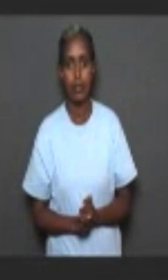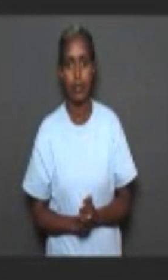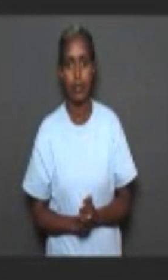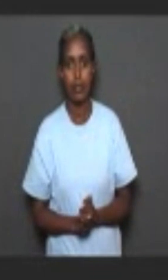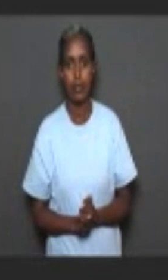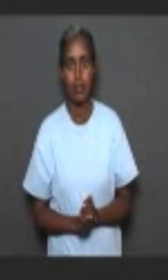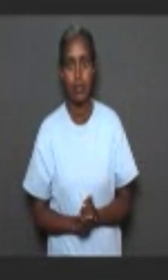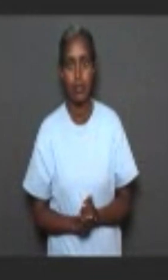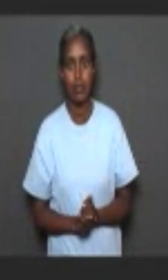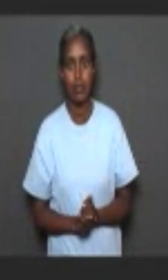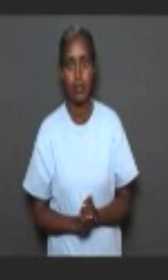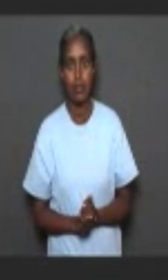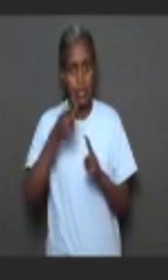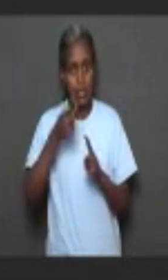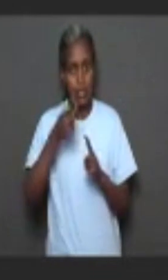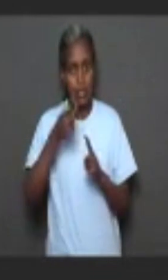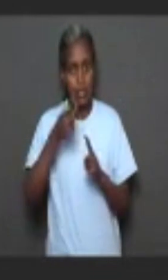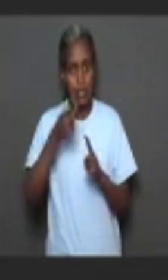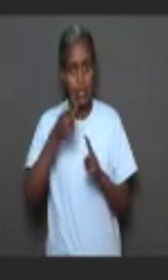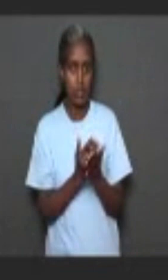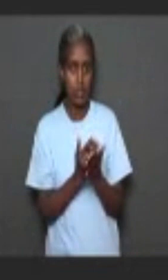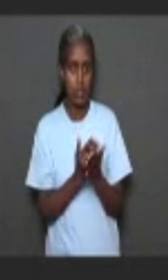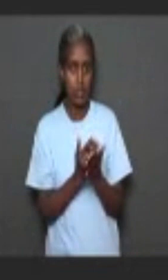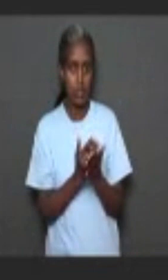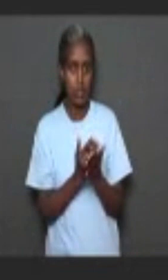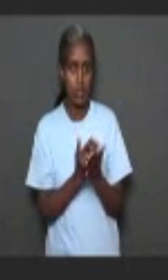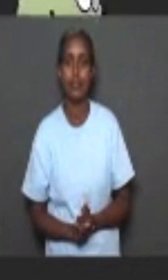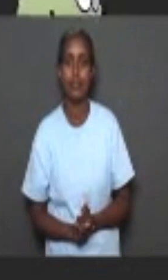Let's get back to our lesson.